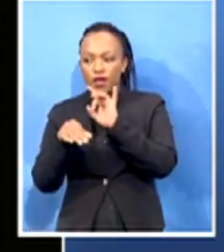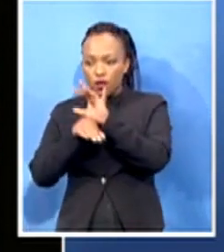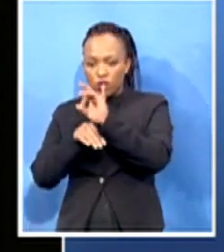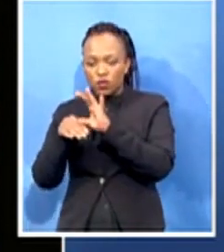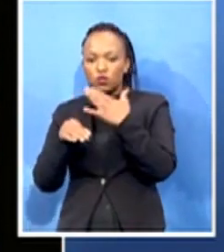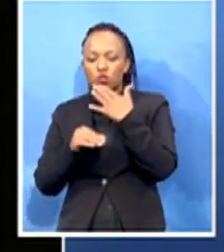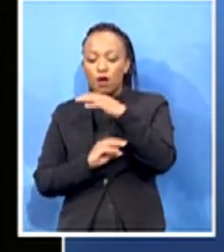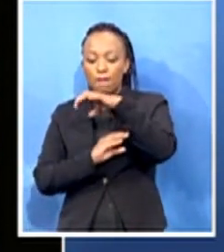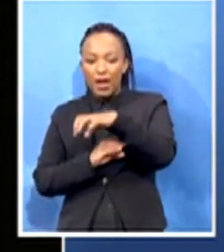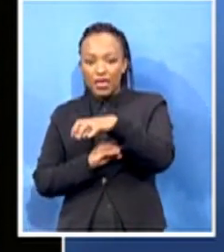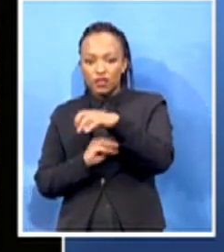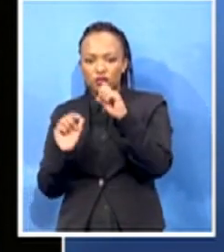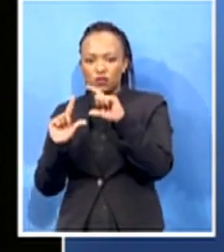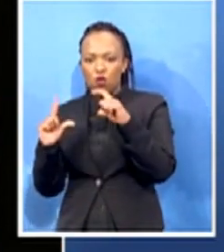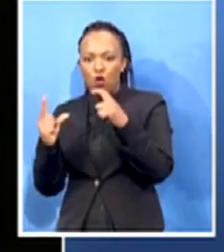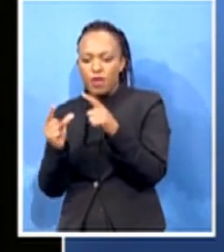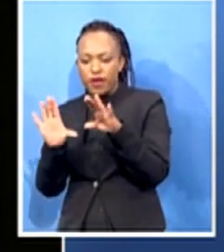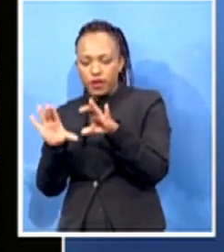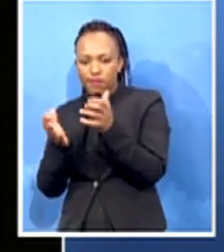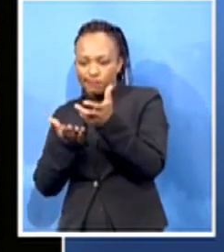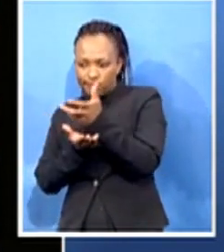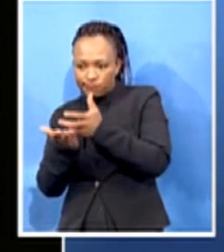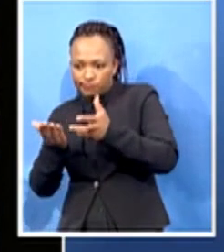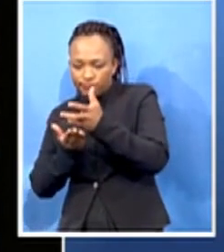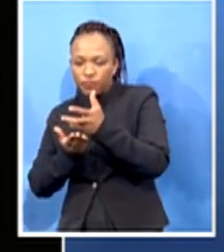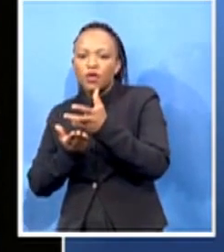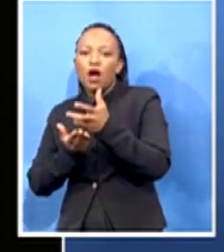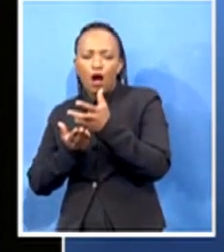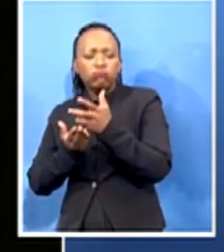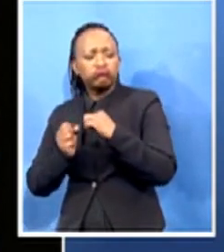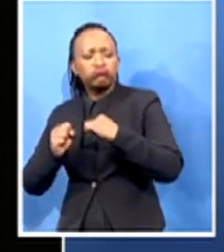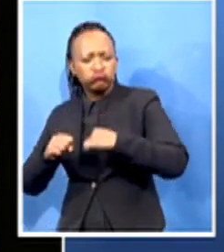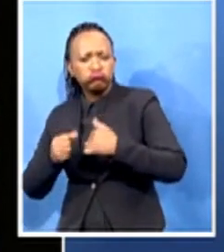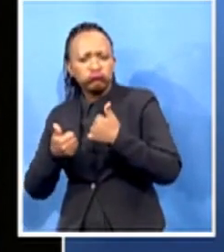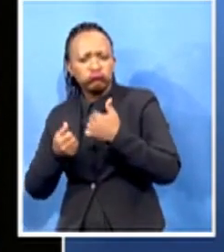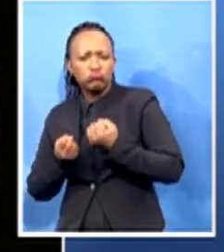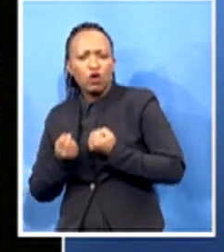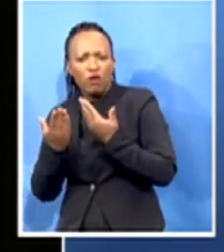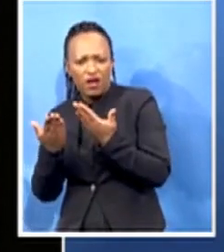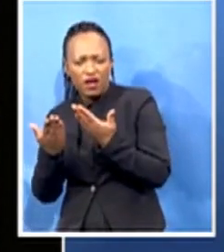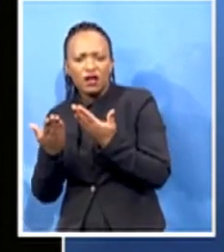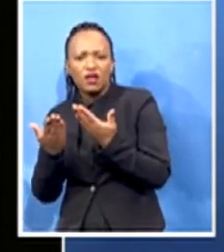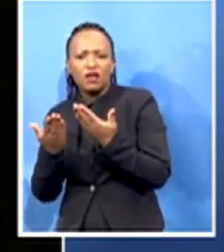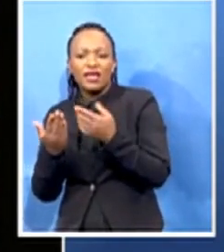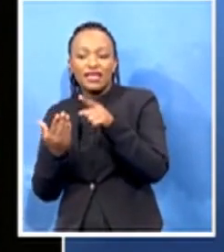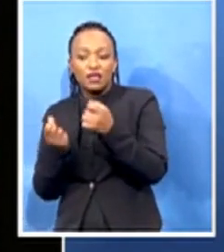principles, they've agreed to the offer. And then the offer is that the company is going to give